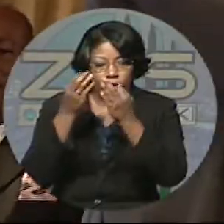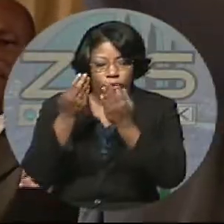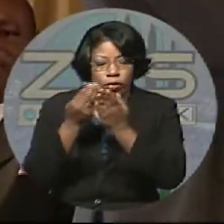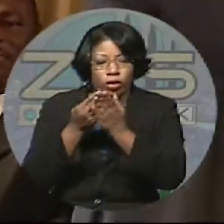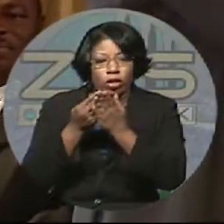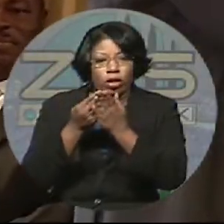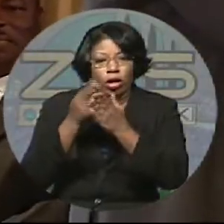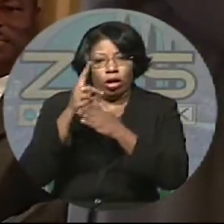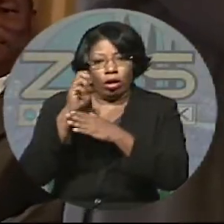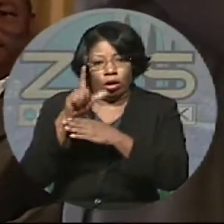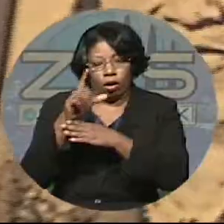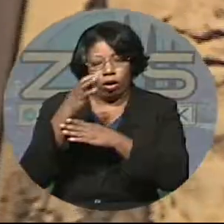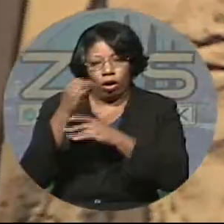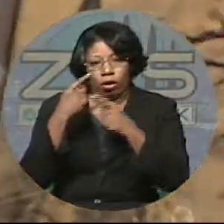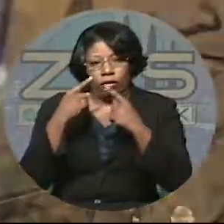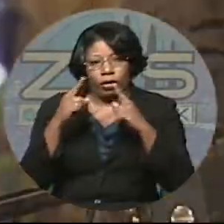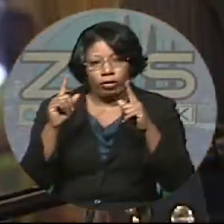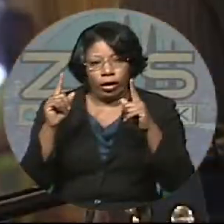of Fame.